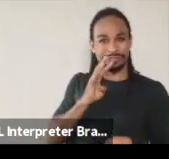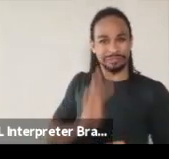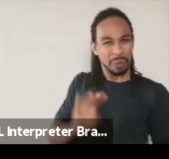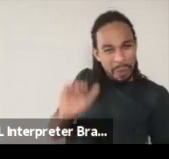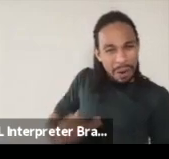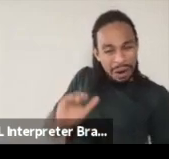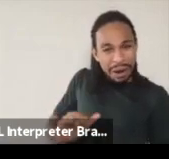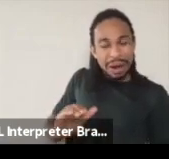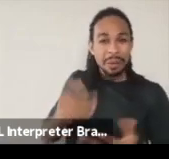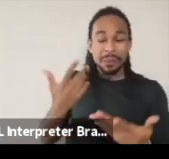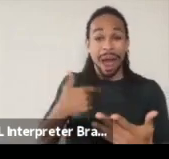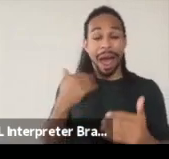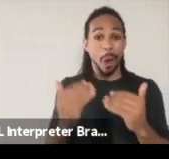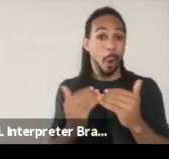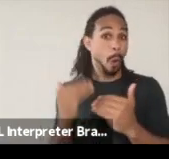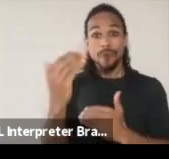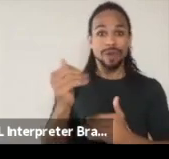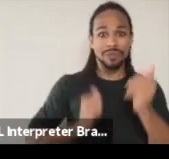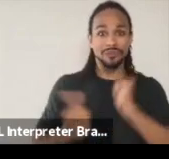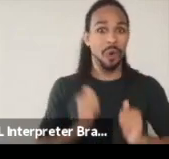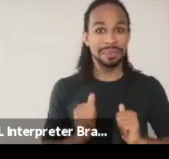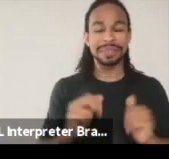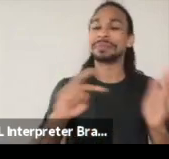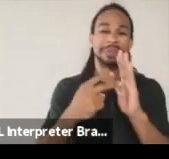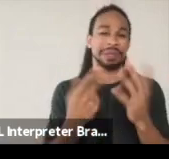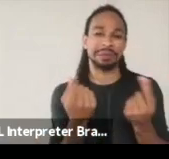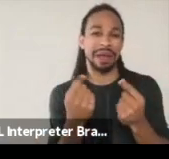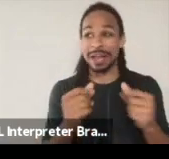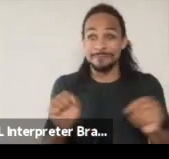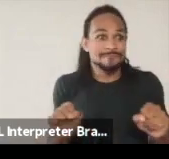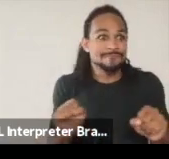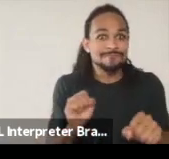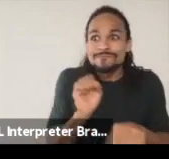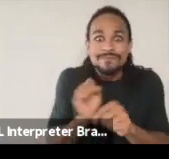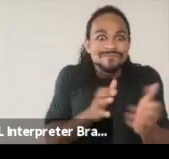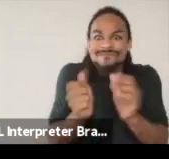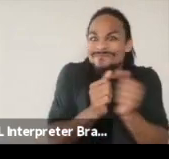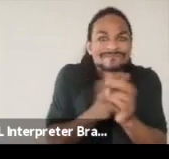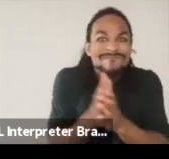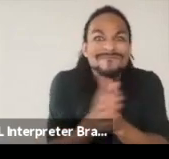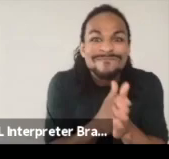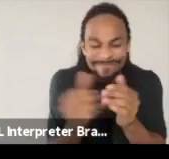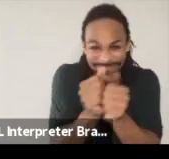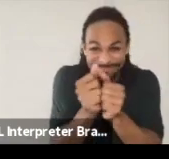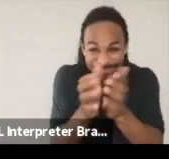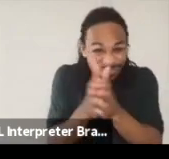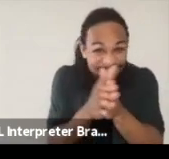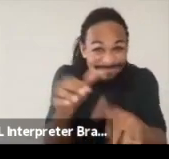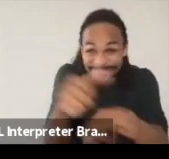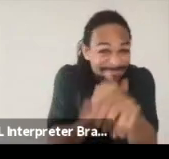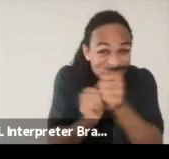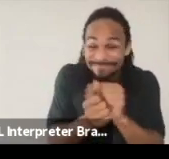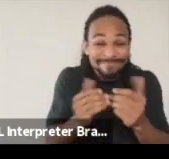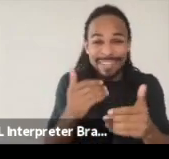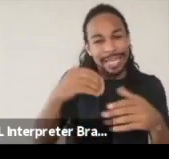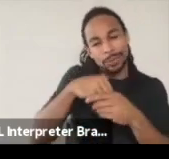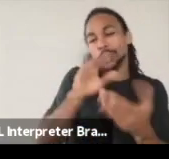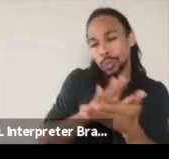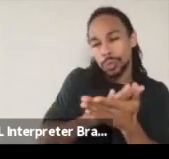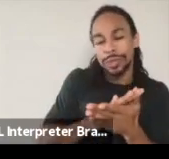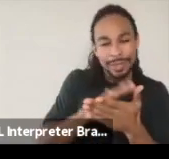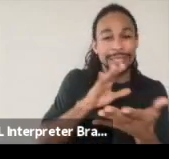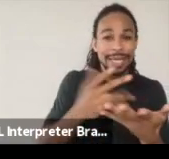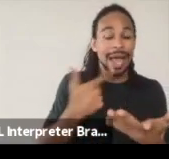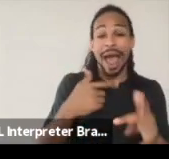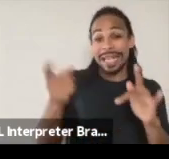to overperform in schools. And I ended up skipping kindergarten. I had all white teachers. I never had a